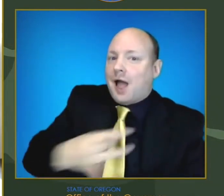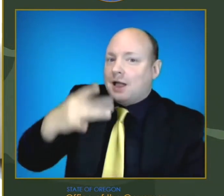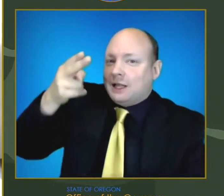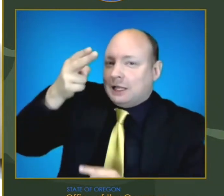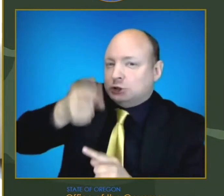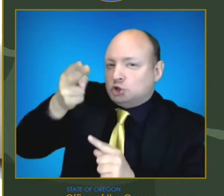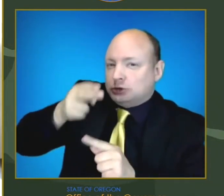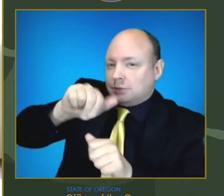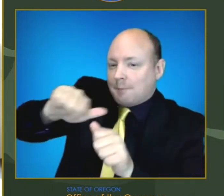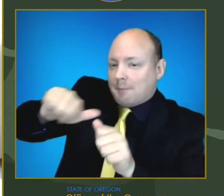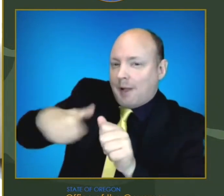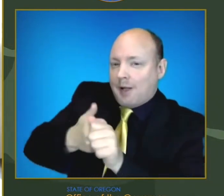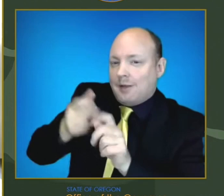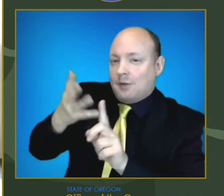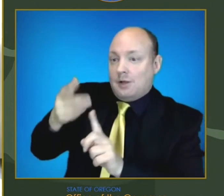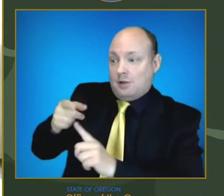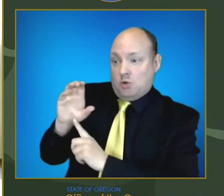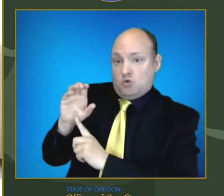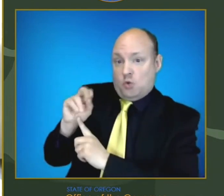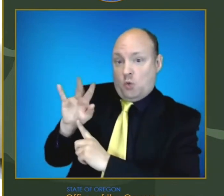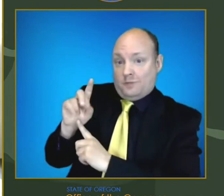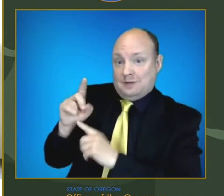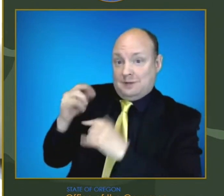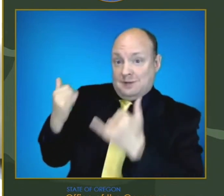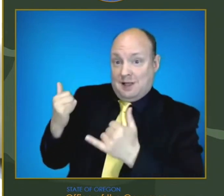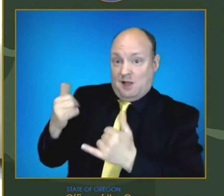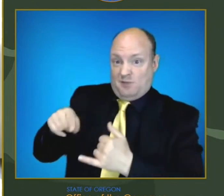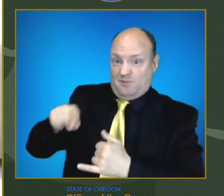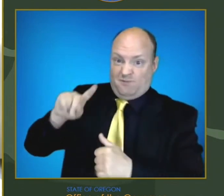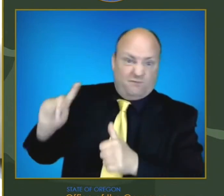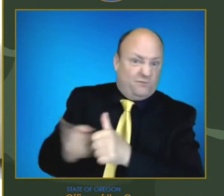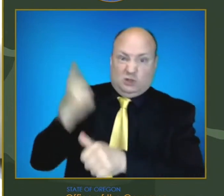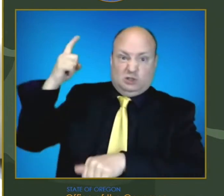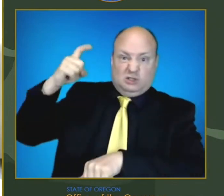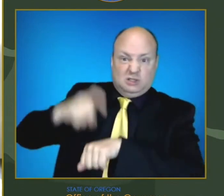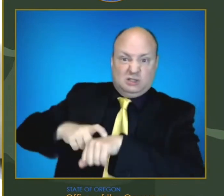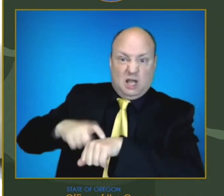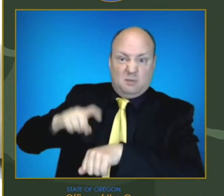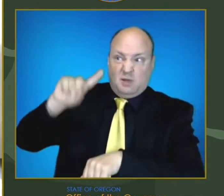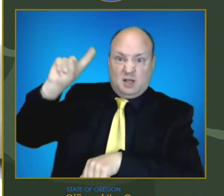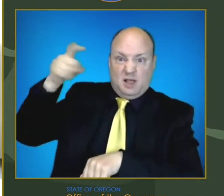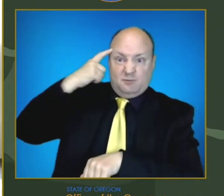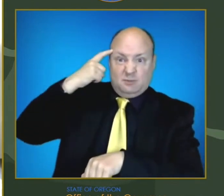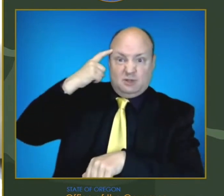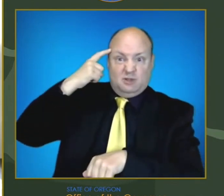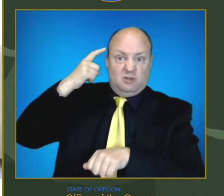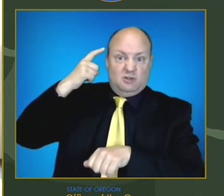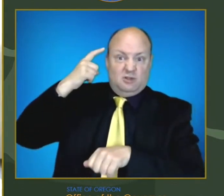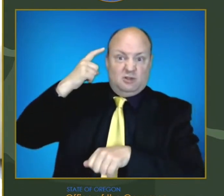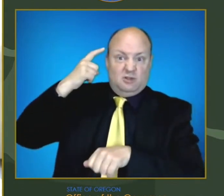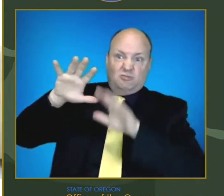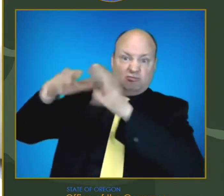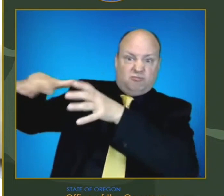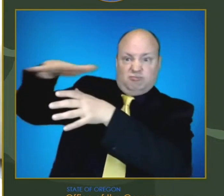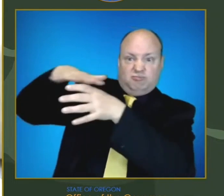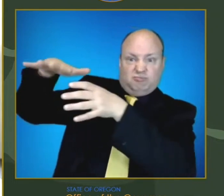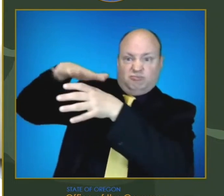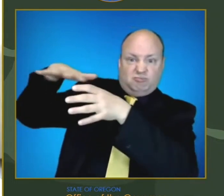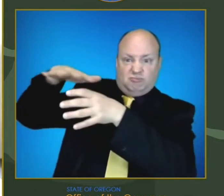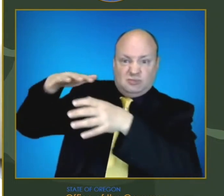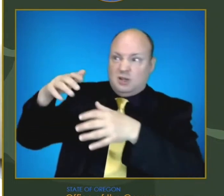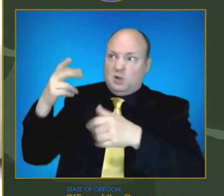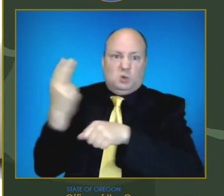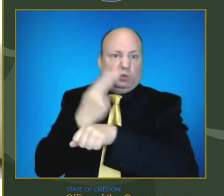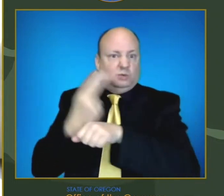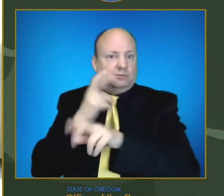would not be the first time that a government used a variable reward incentive program or a game to confront a